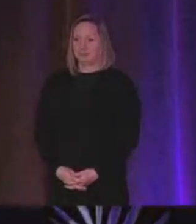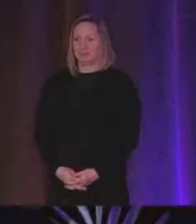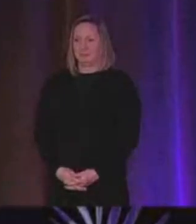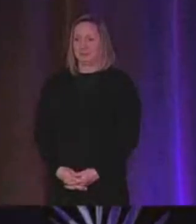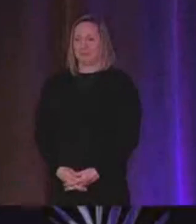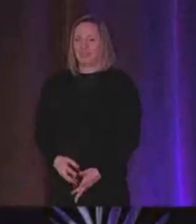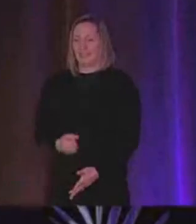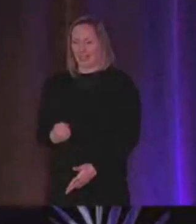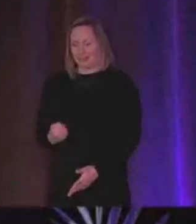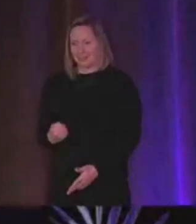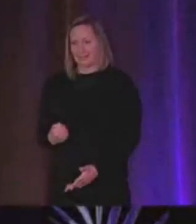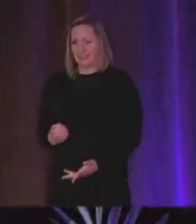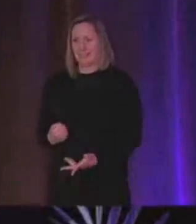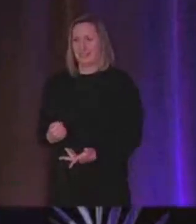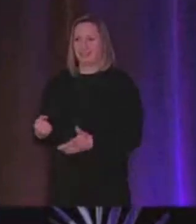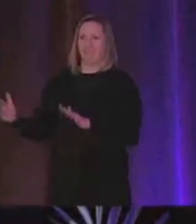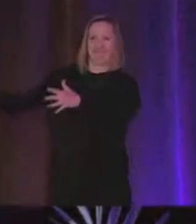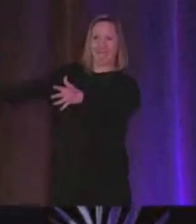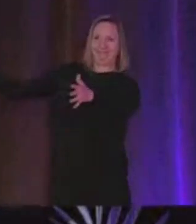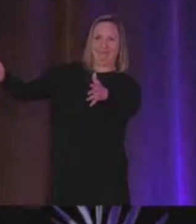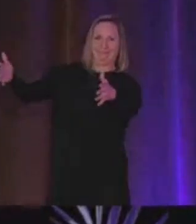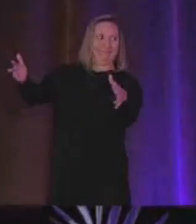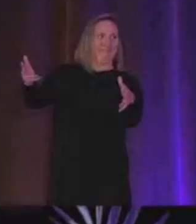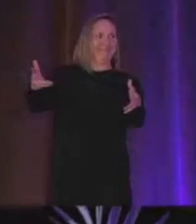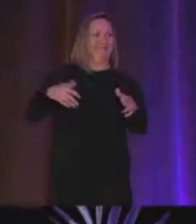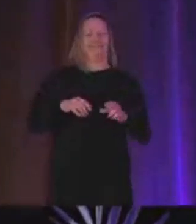Yes. Okay.